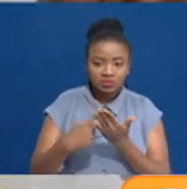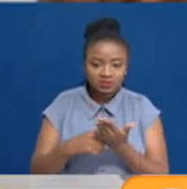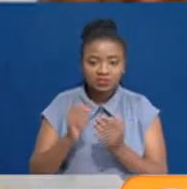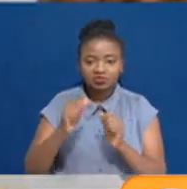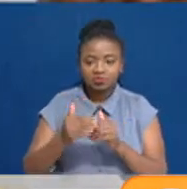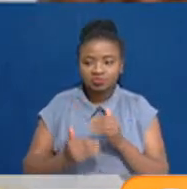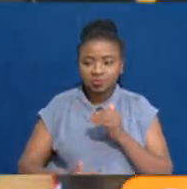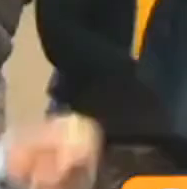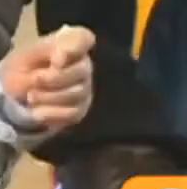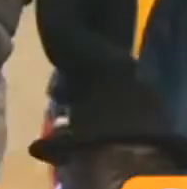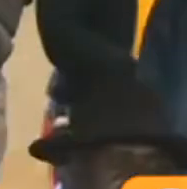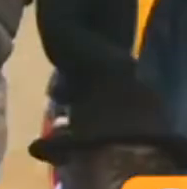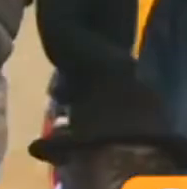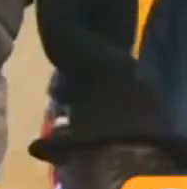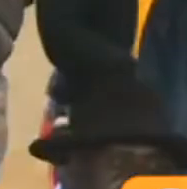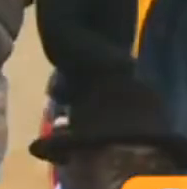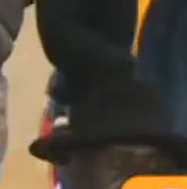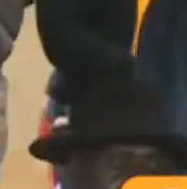will be fruitful.